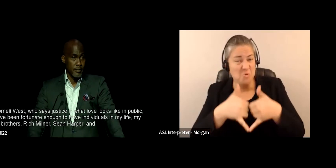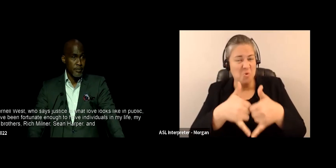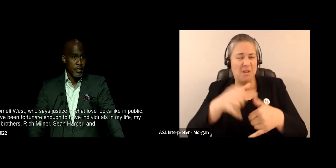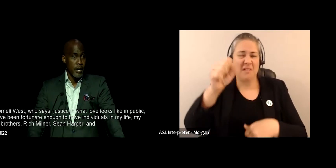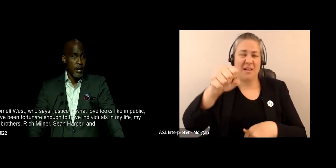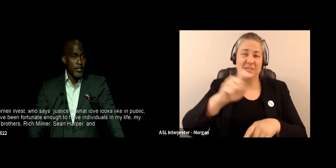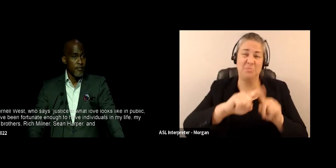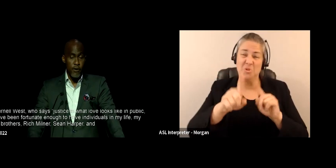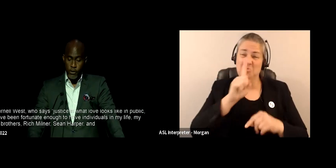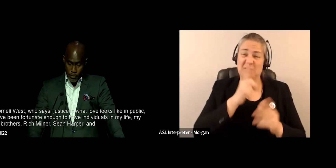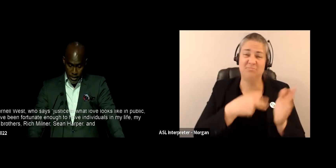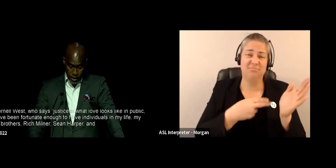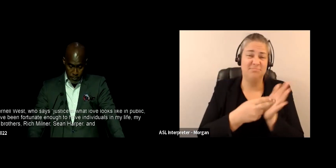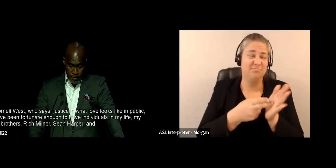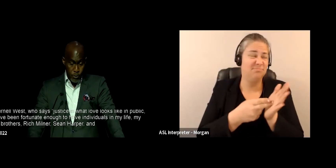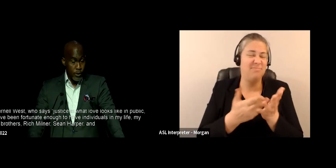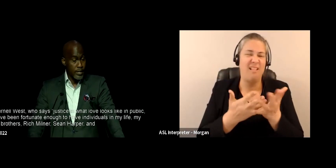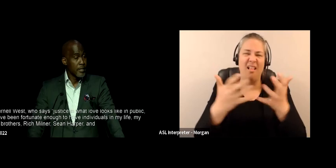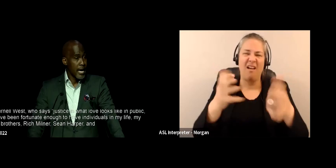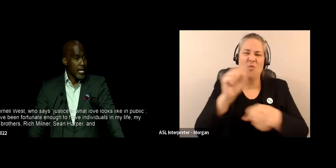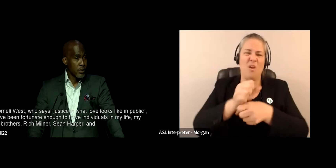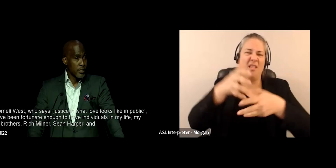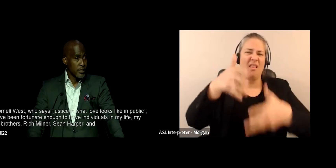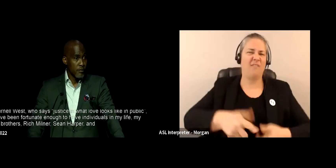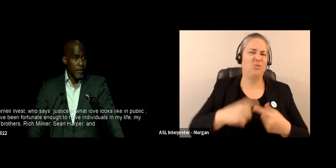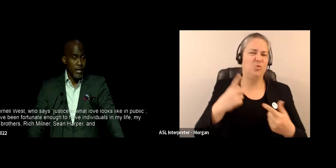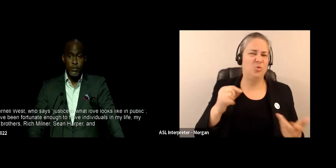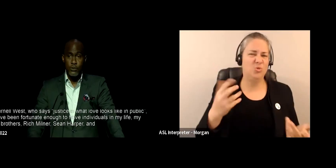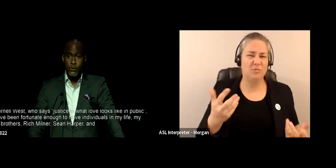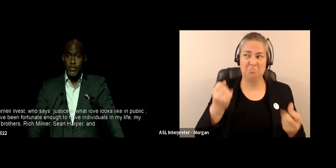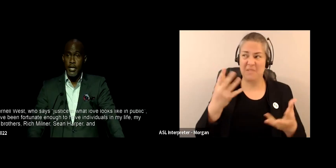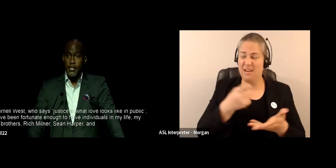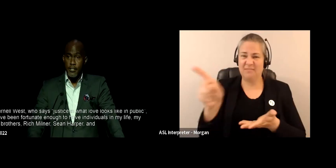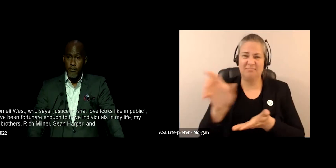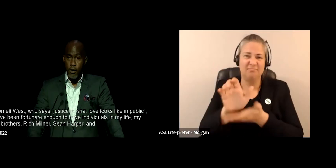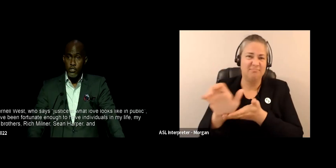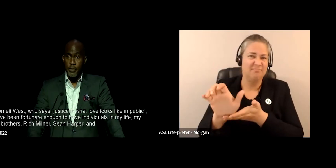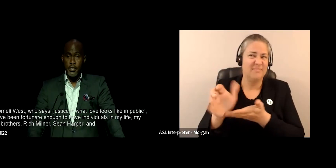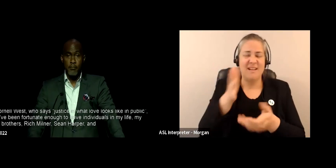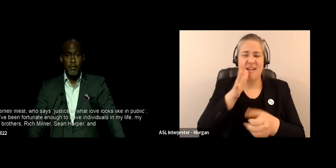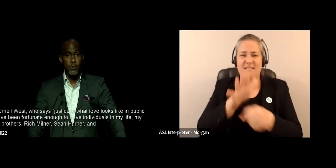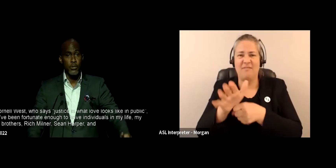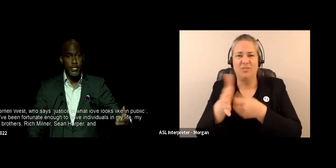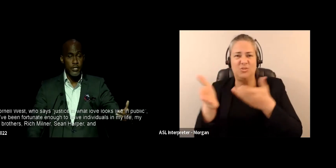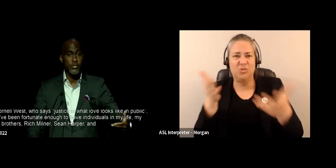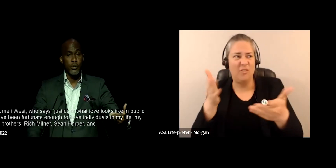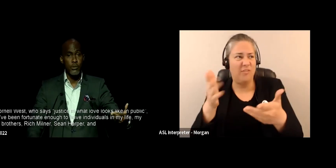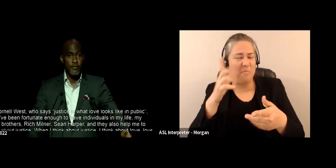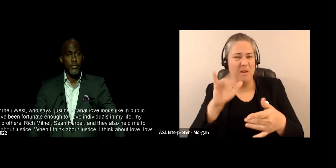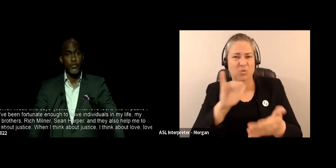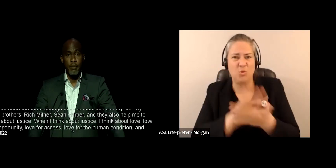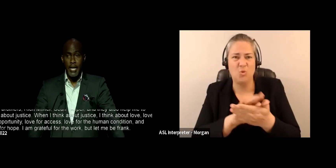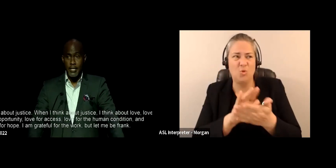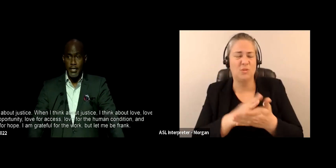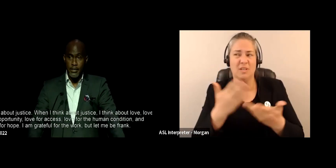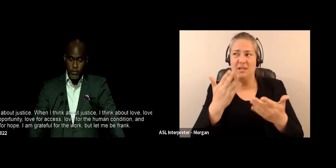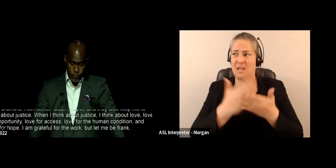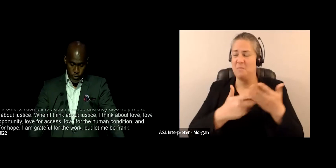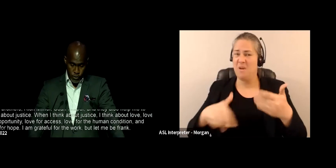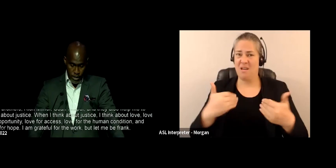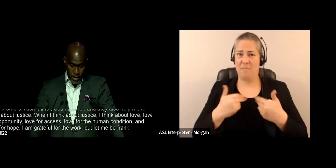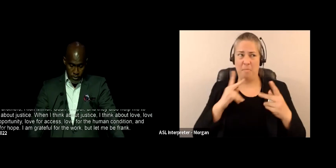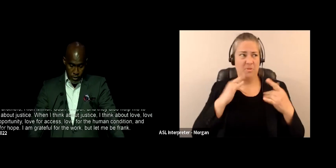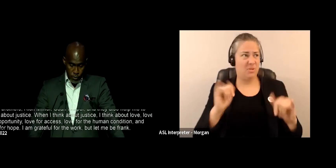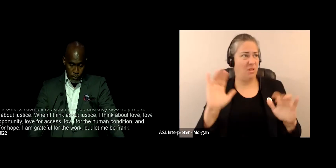be done. There are far too many young people who are not being adequately served by schools. There are far too many young people who are still searching for humanity in